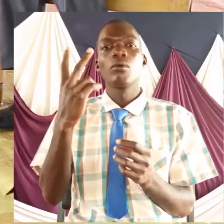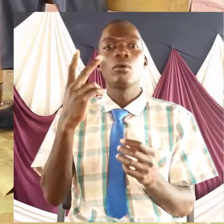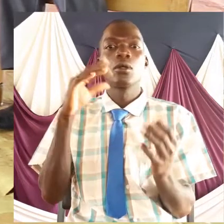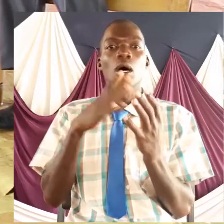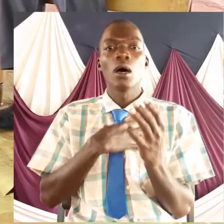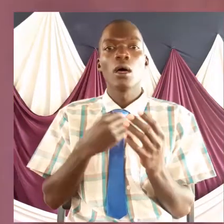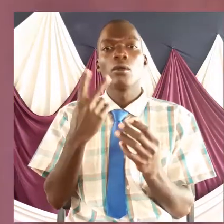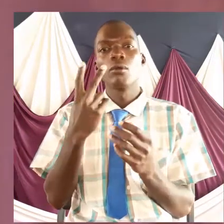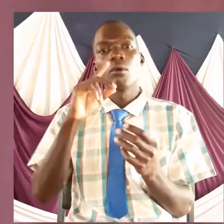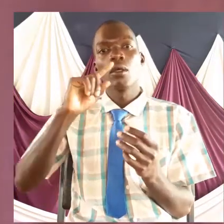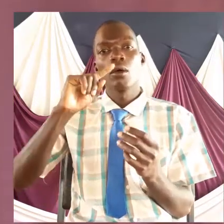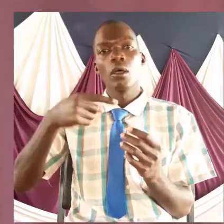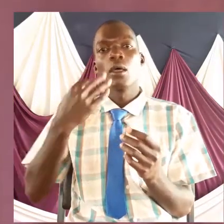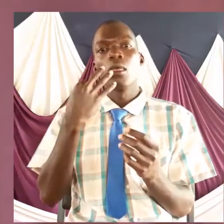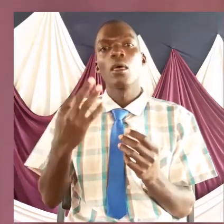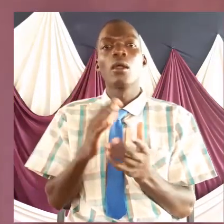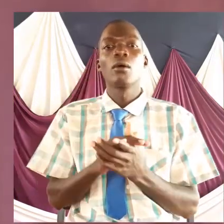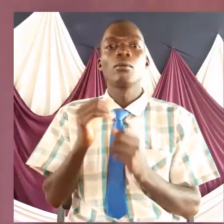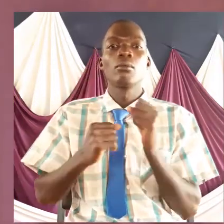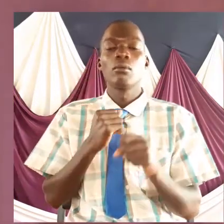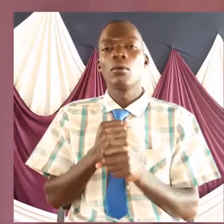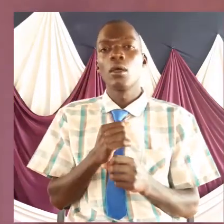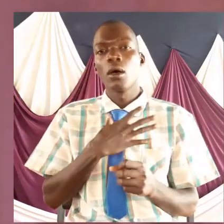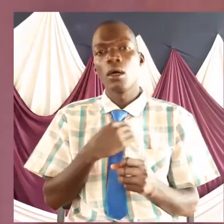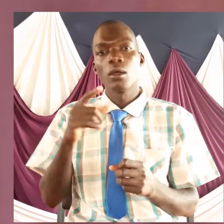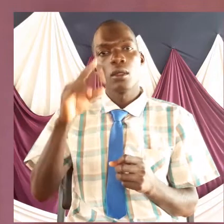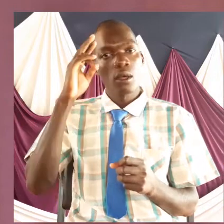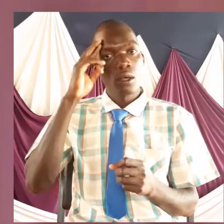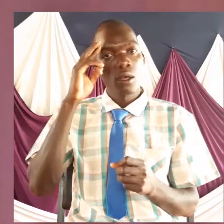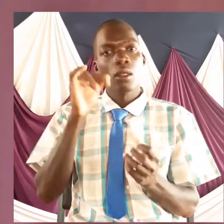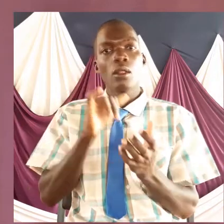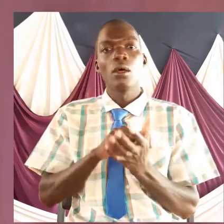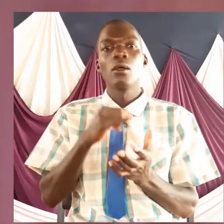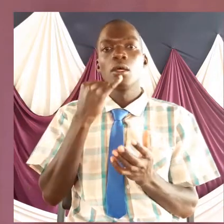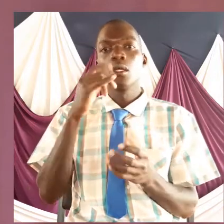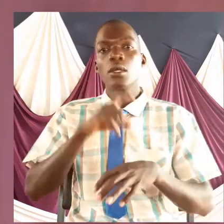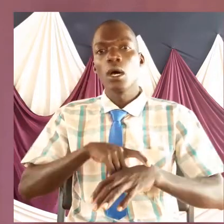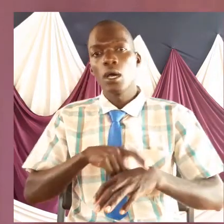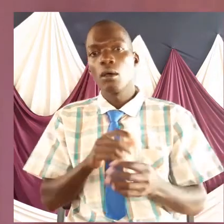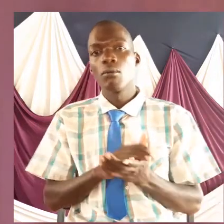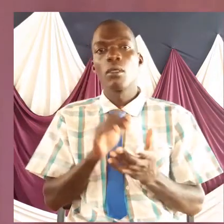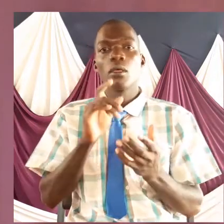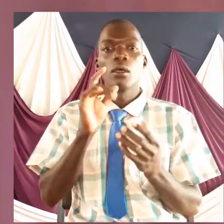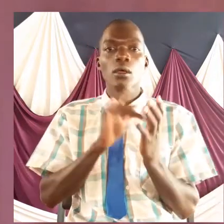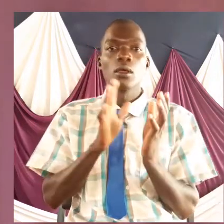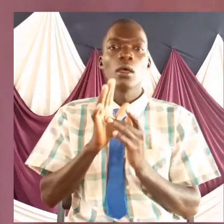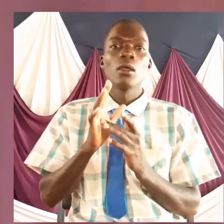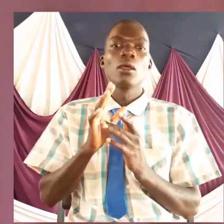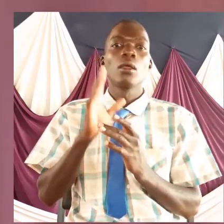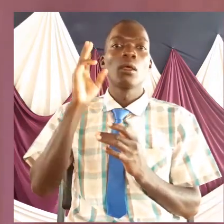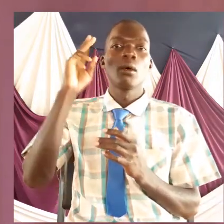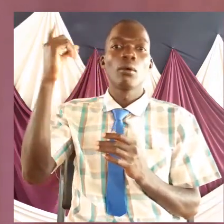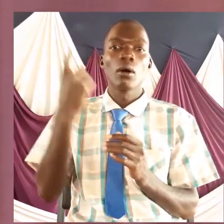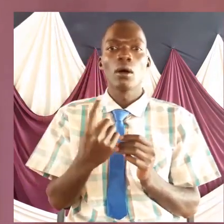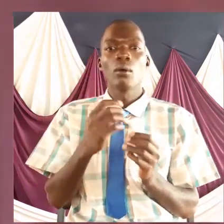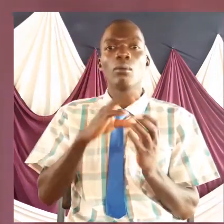of these 2,300 years. Mm-hmm. And they realized that it is at this time that Jesus Christ moved into